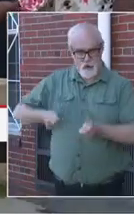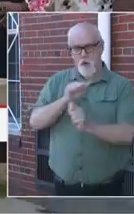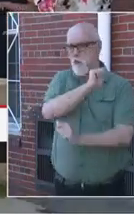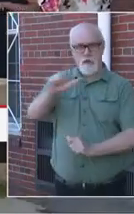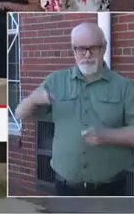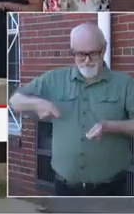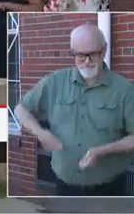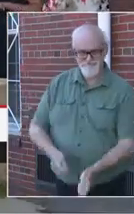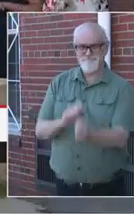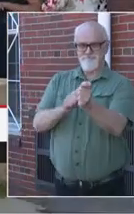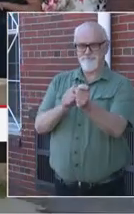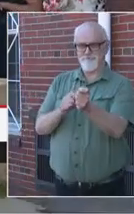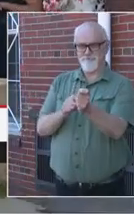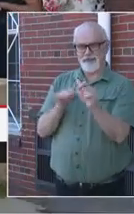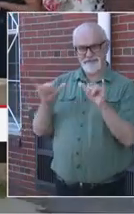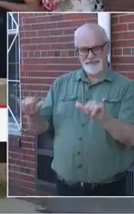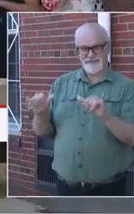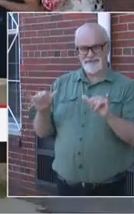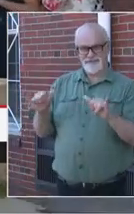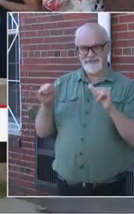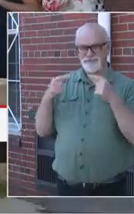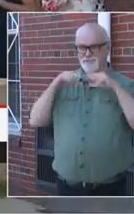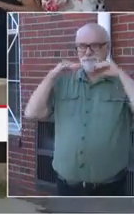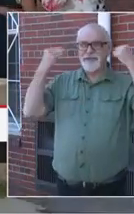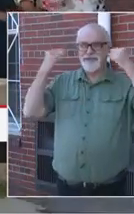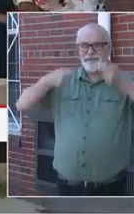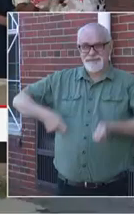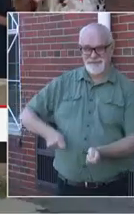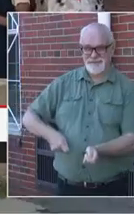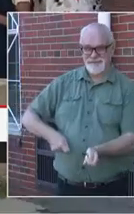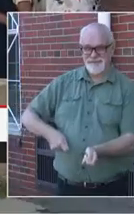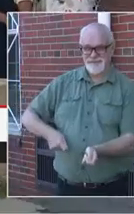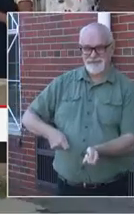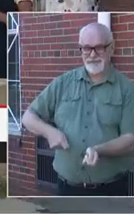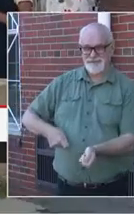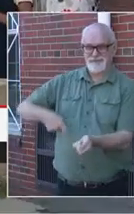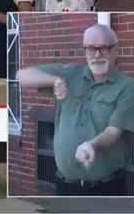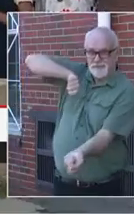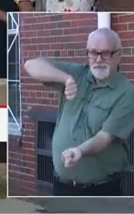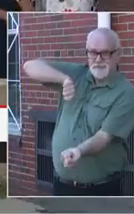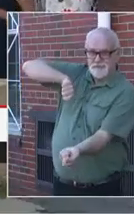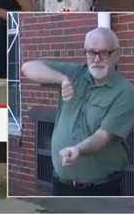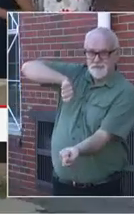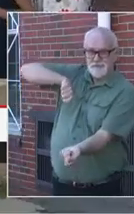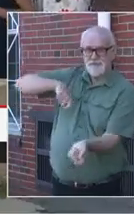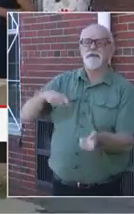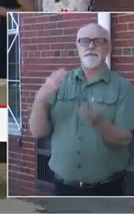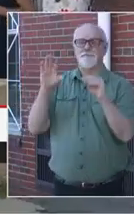Okay.